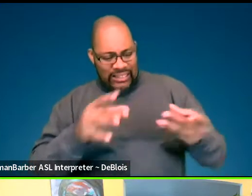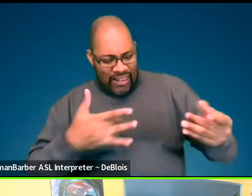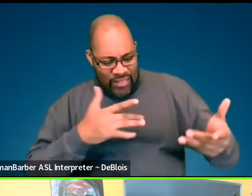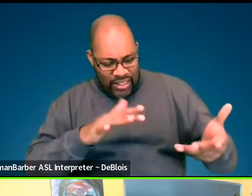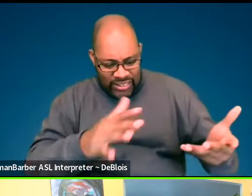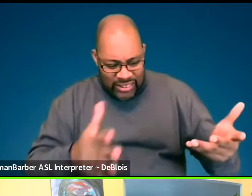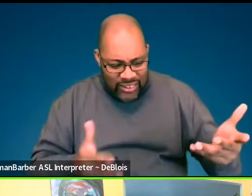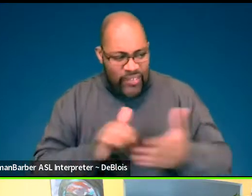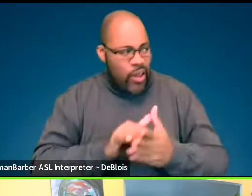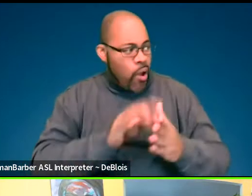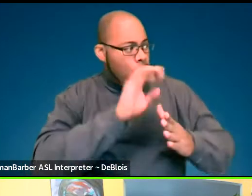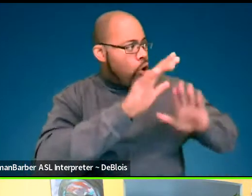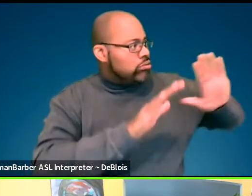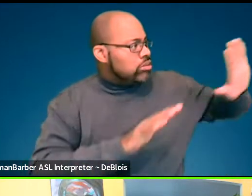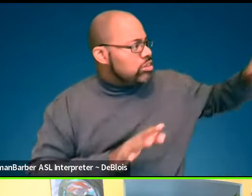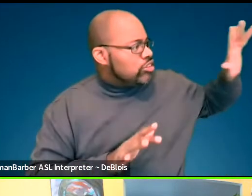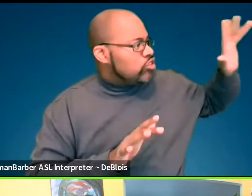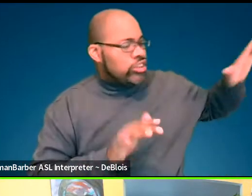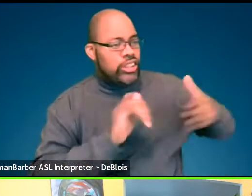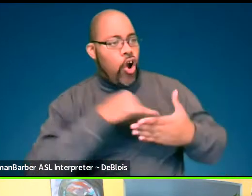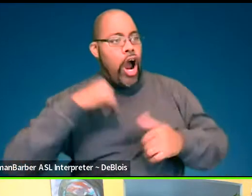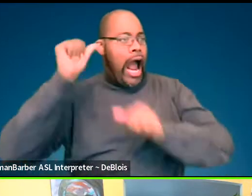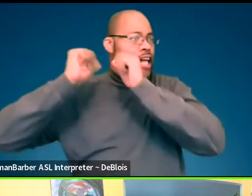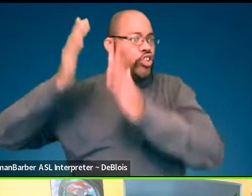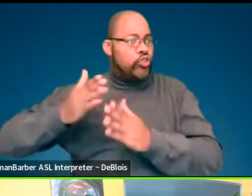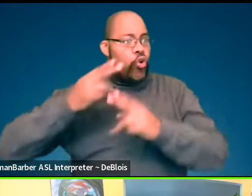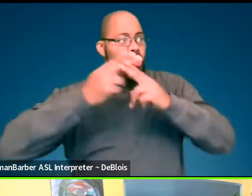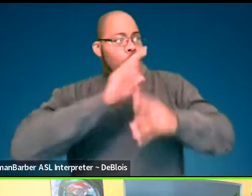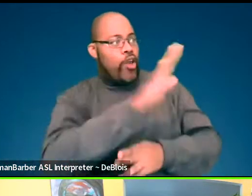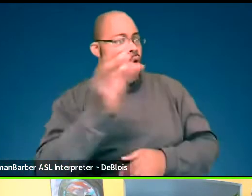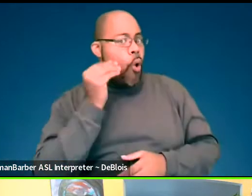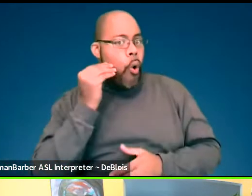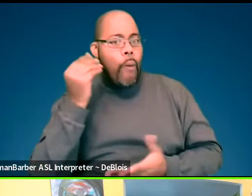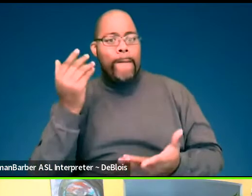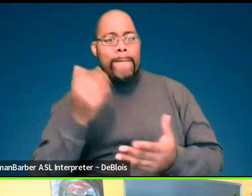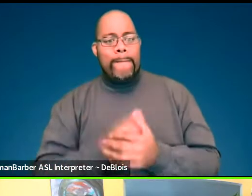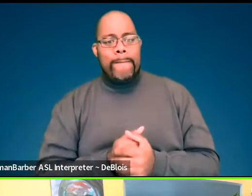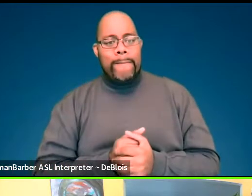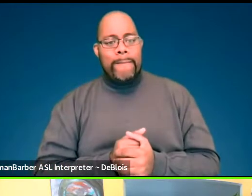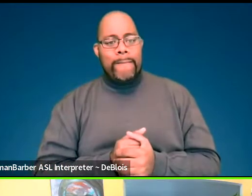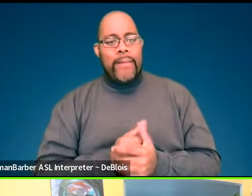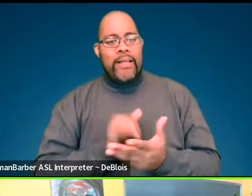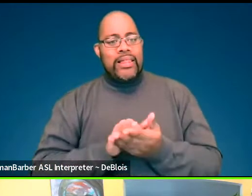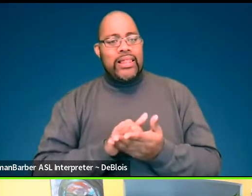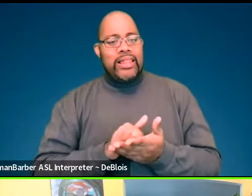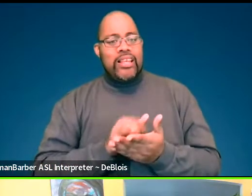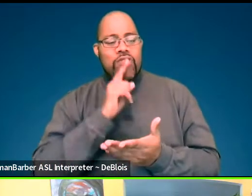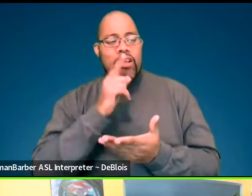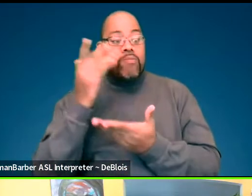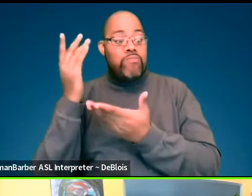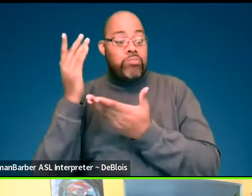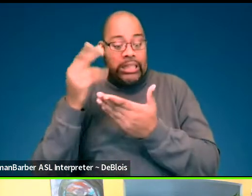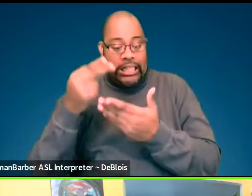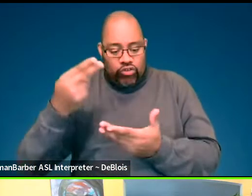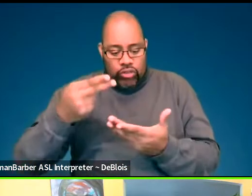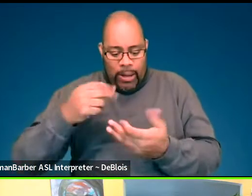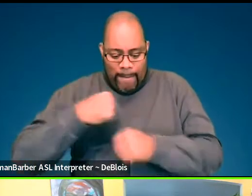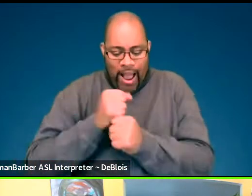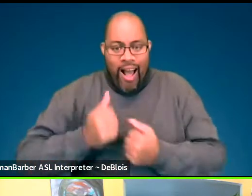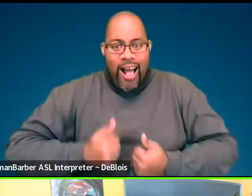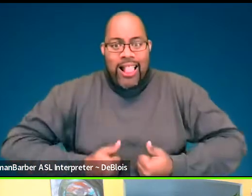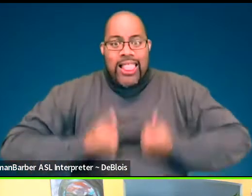very walls that our ancestors called their homes. Like, it brings this history so